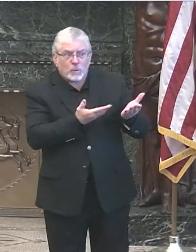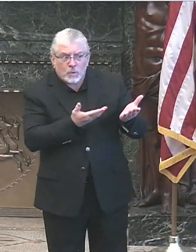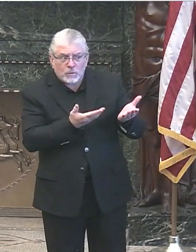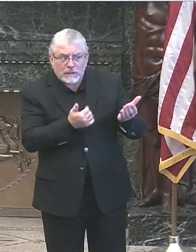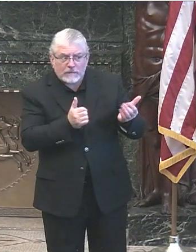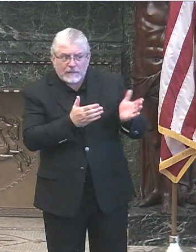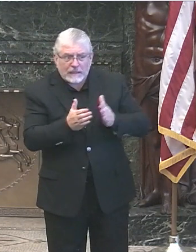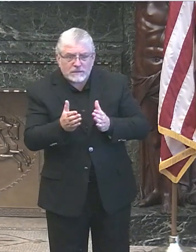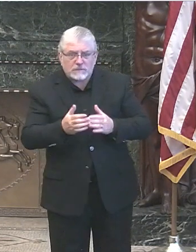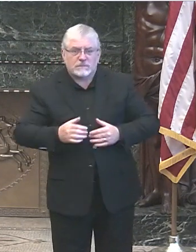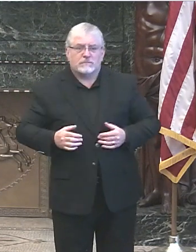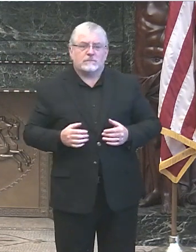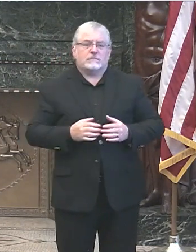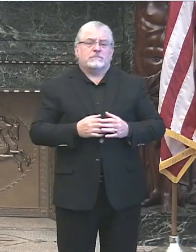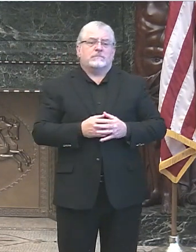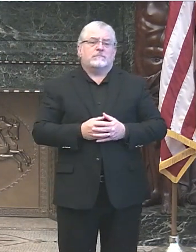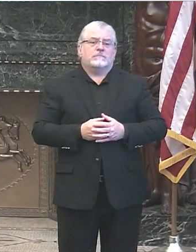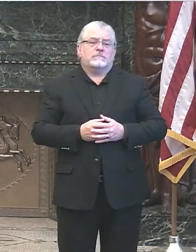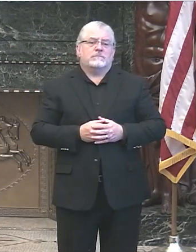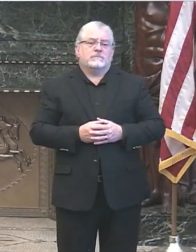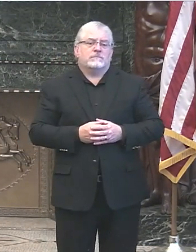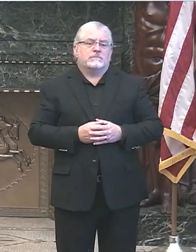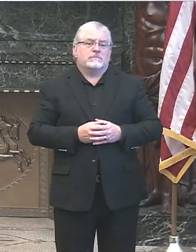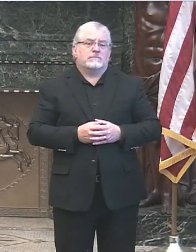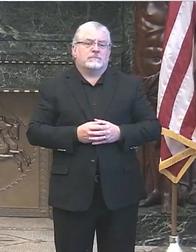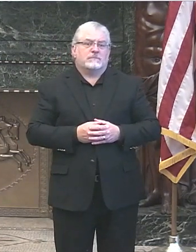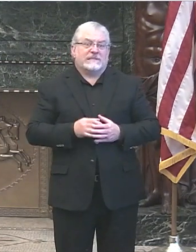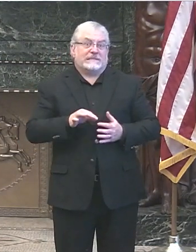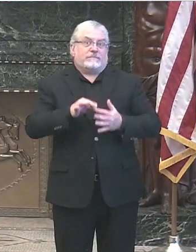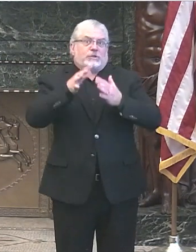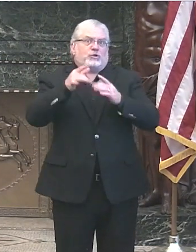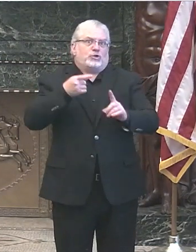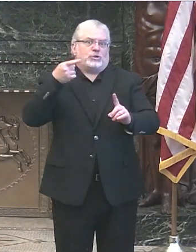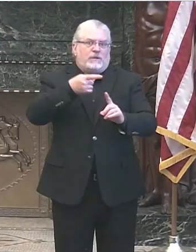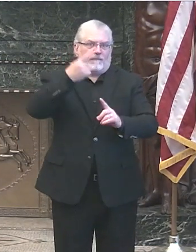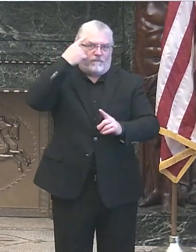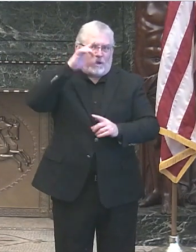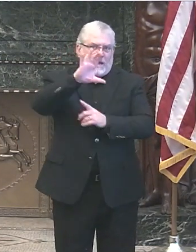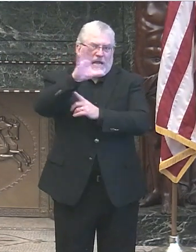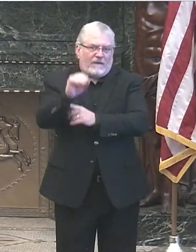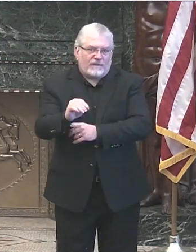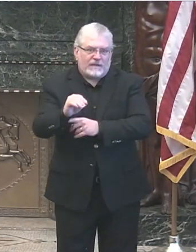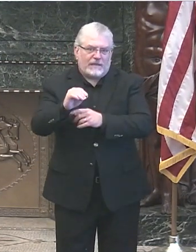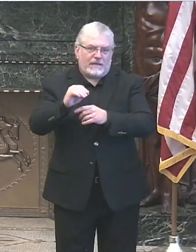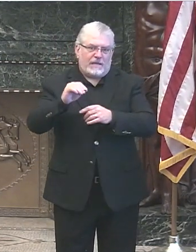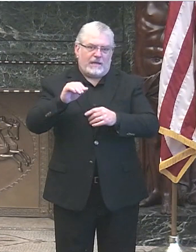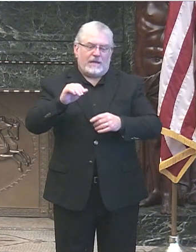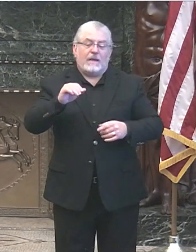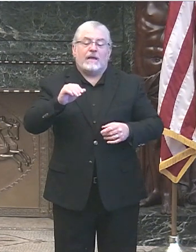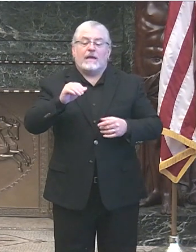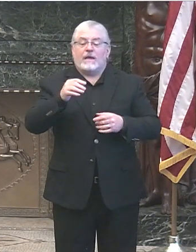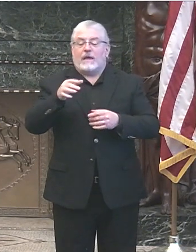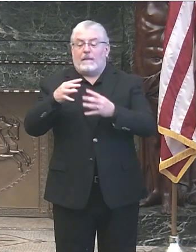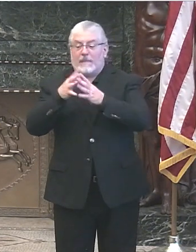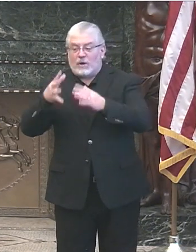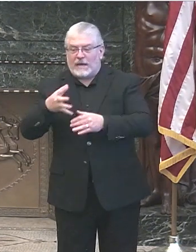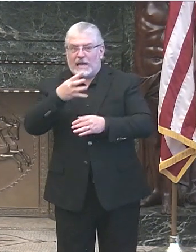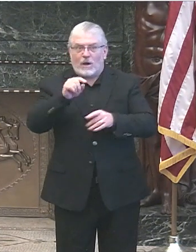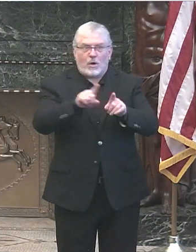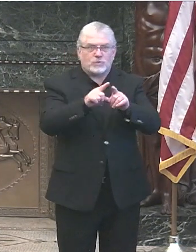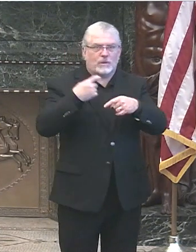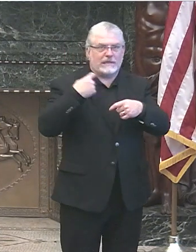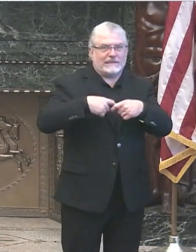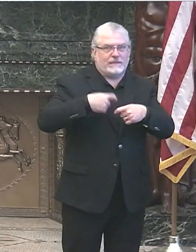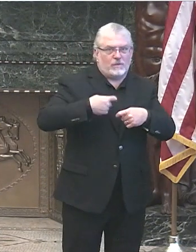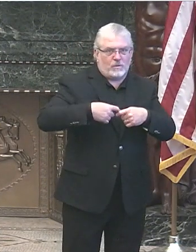American or Hispanic communities. I think that might be more appropriate for Dr. Farley on testing sites.